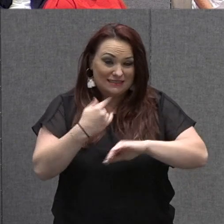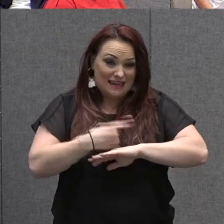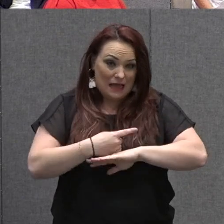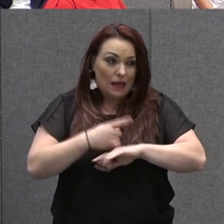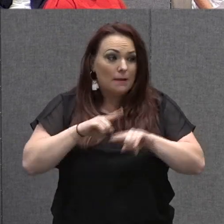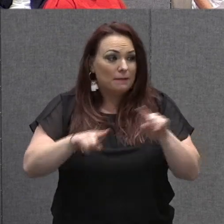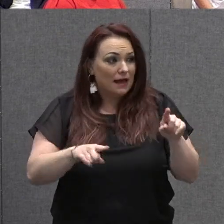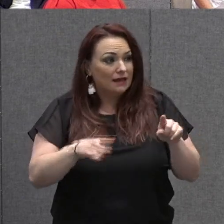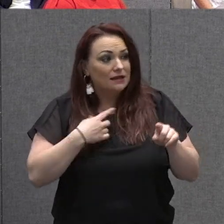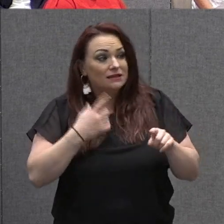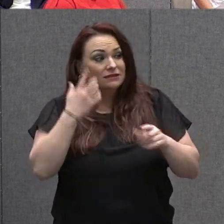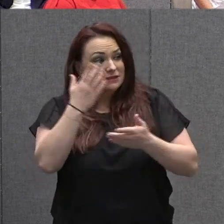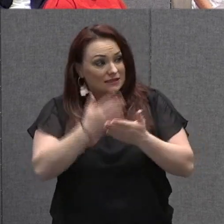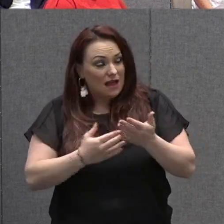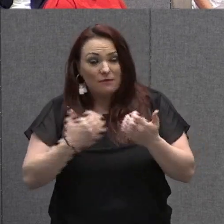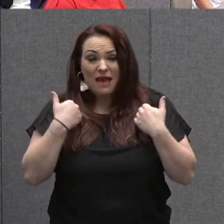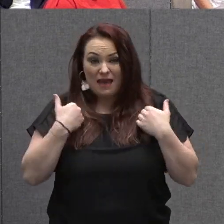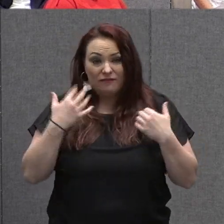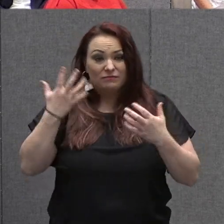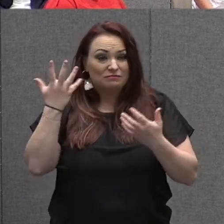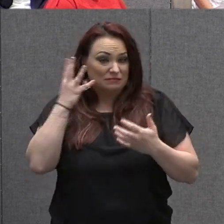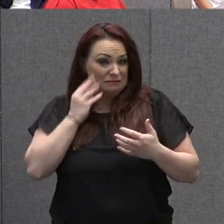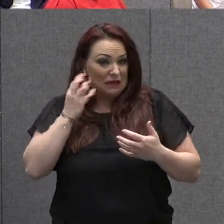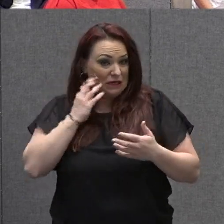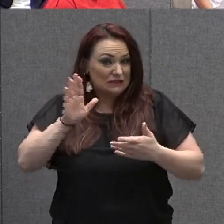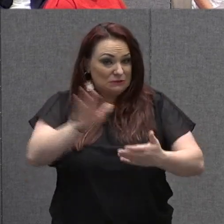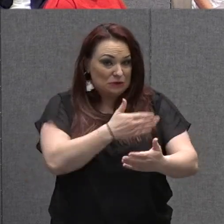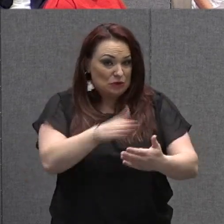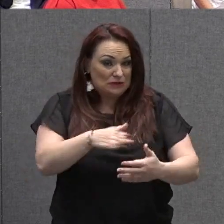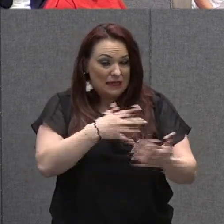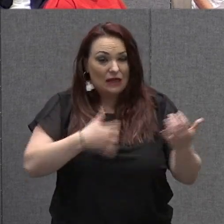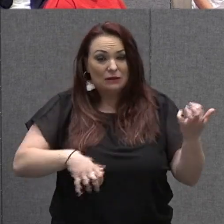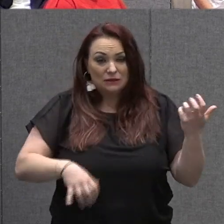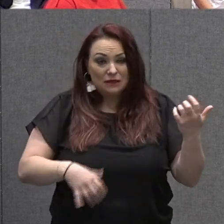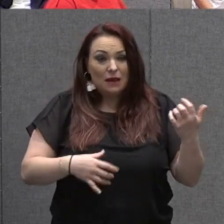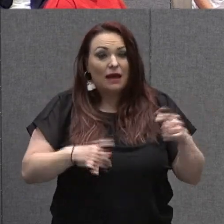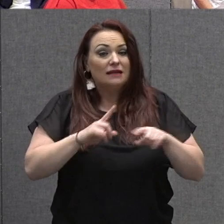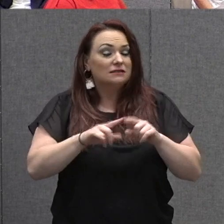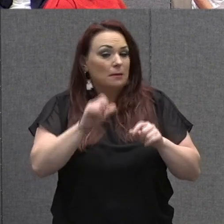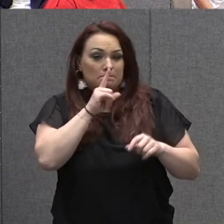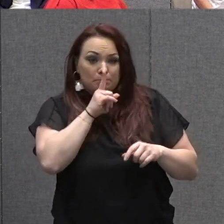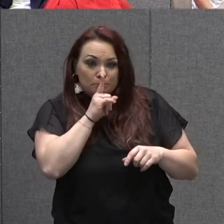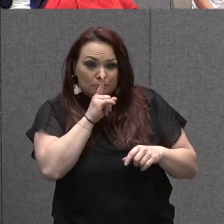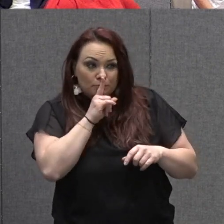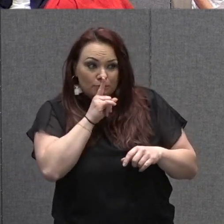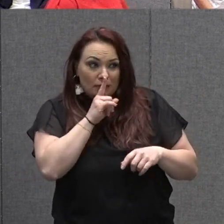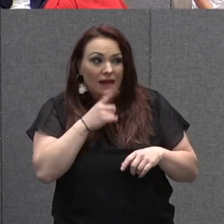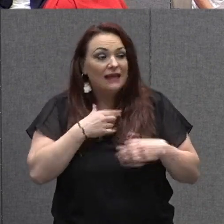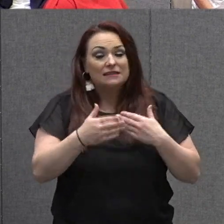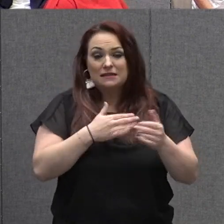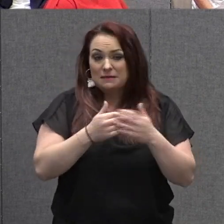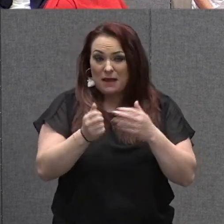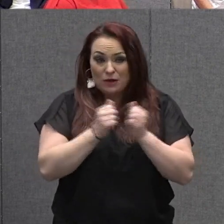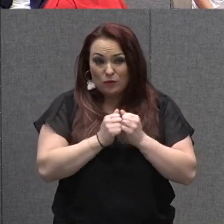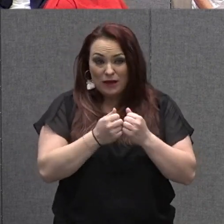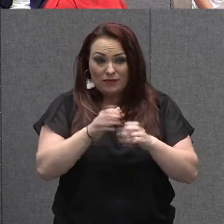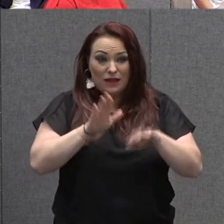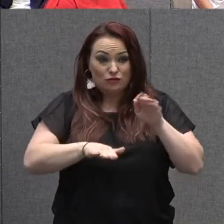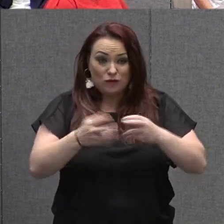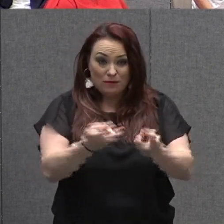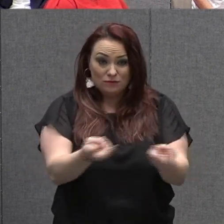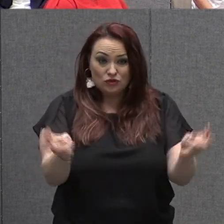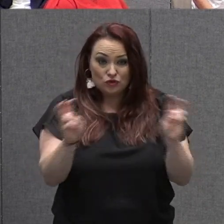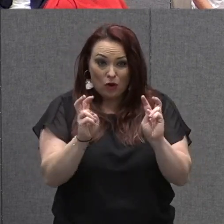some this is their first time playing. And that's what's so cool about a drum circle is it doesn't matter how much you know. It matters that